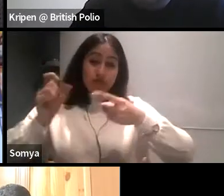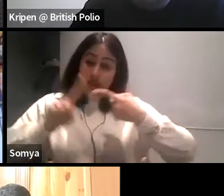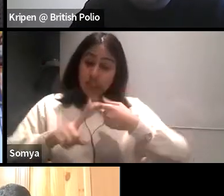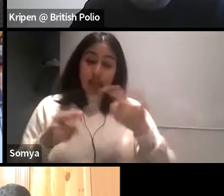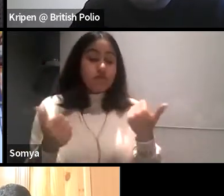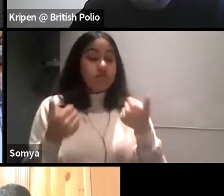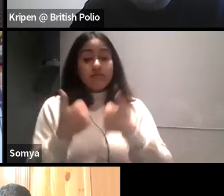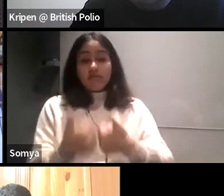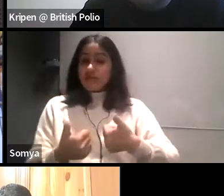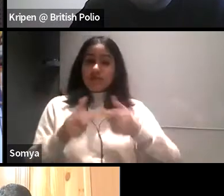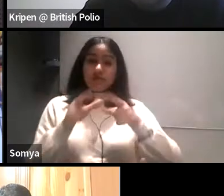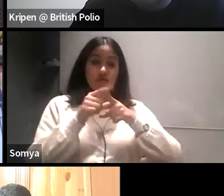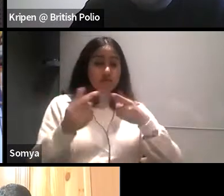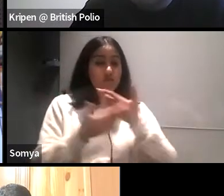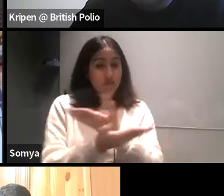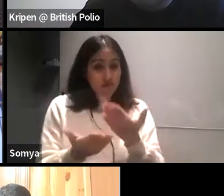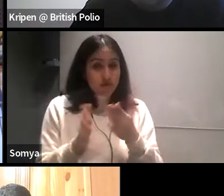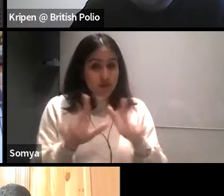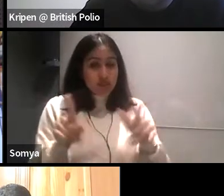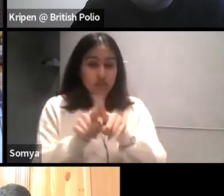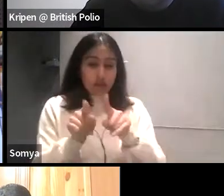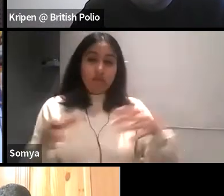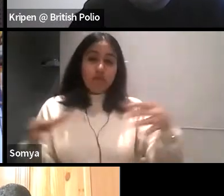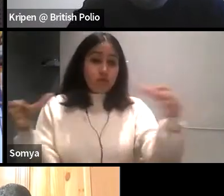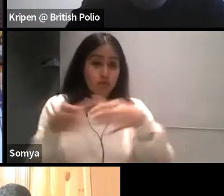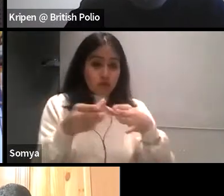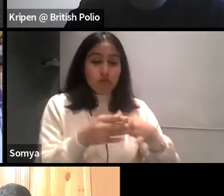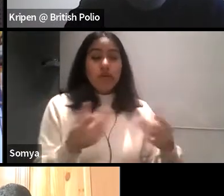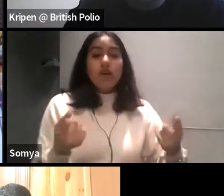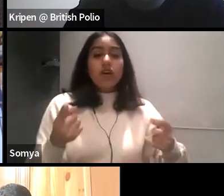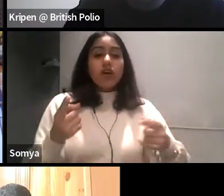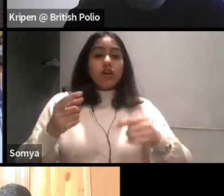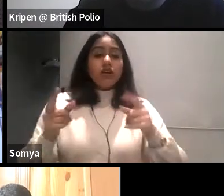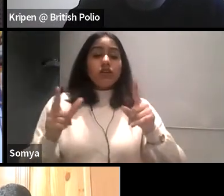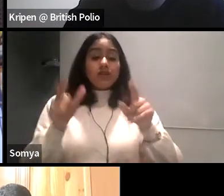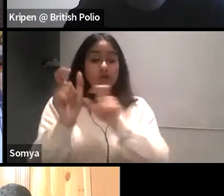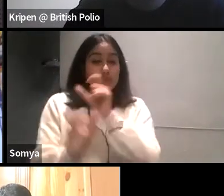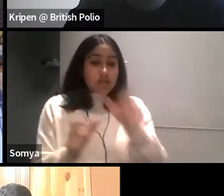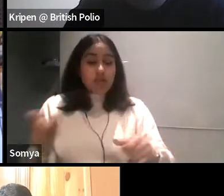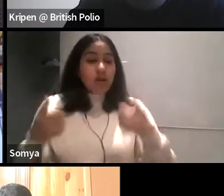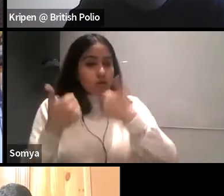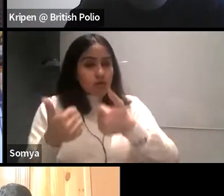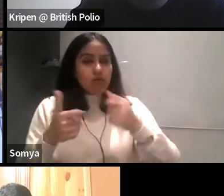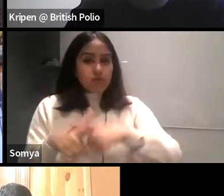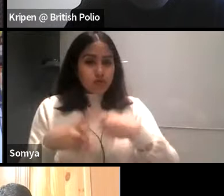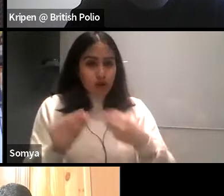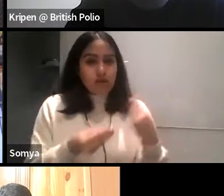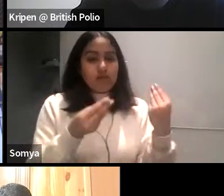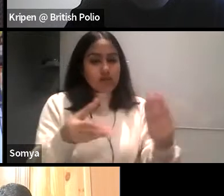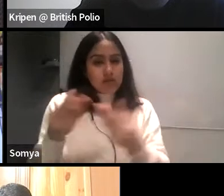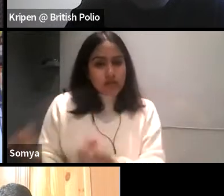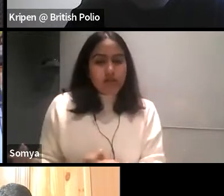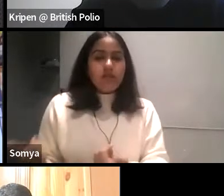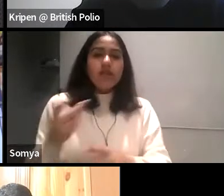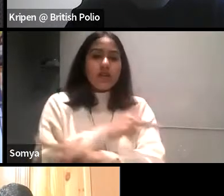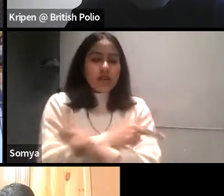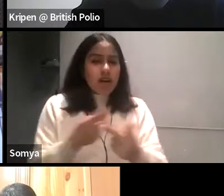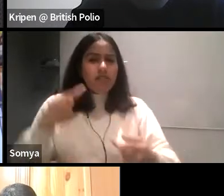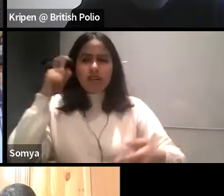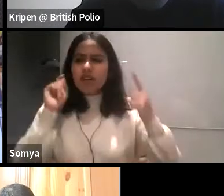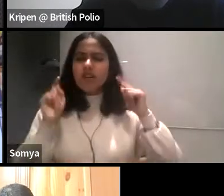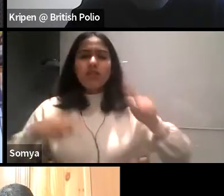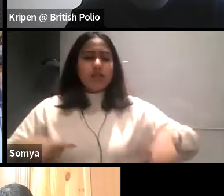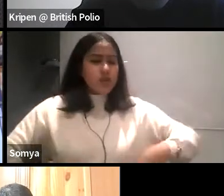being done by Cheshire group in terms of getting people employed. Good job by providing assistive devices and solutions from